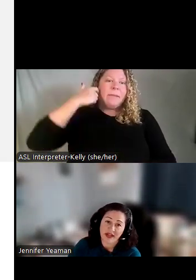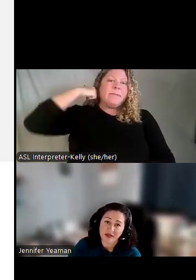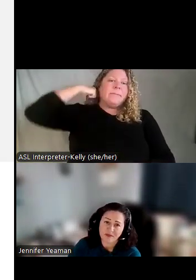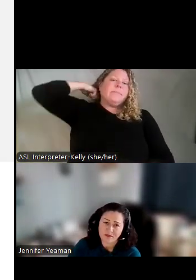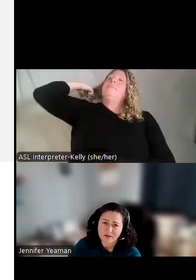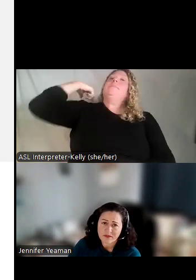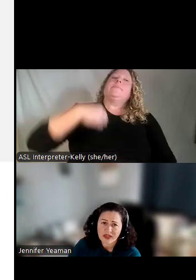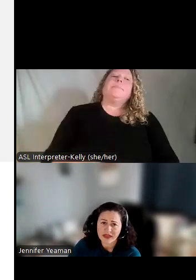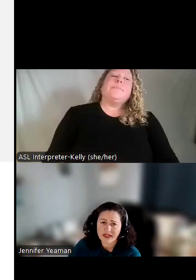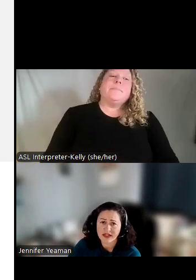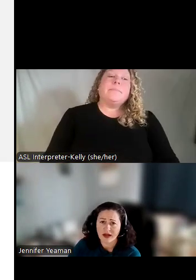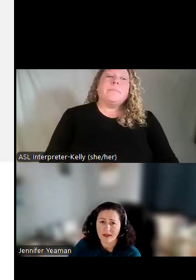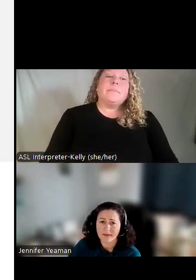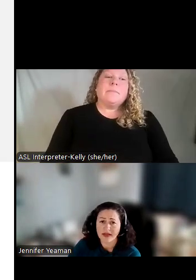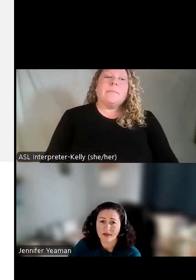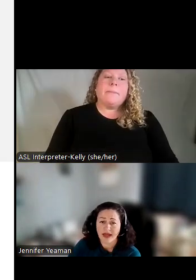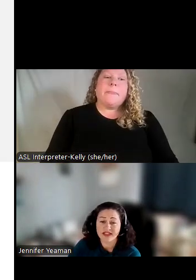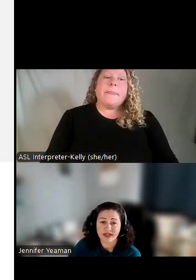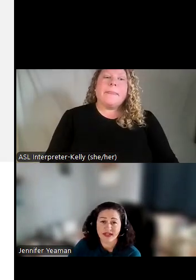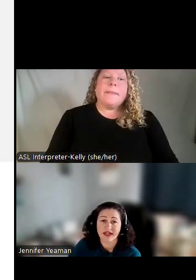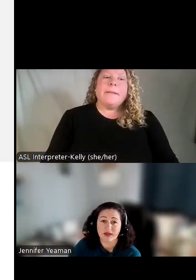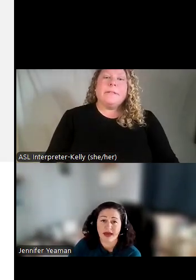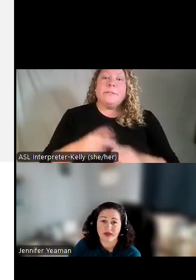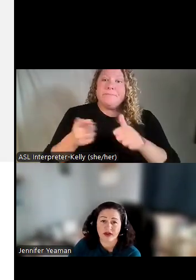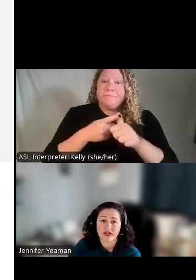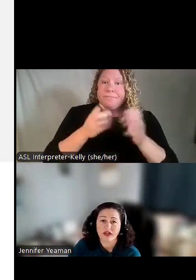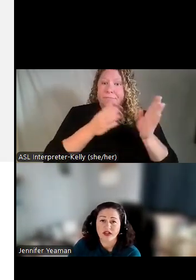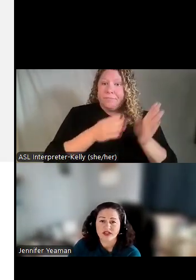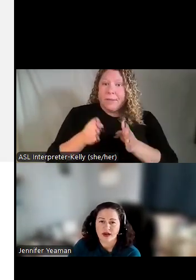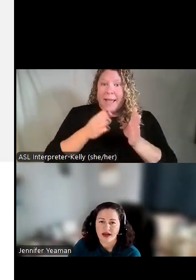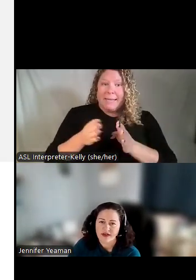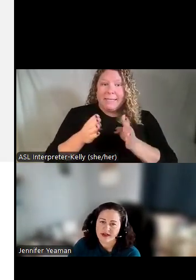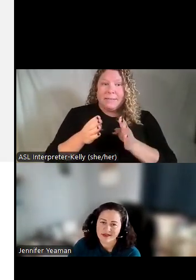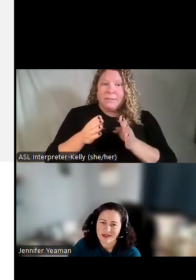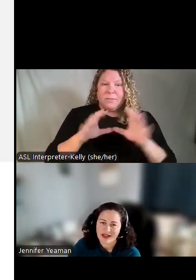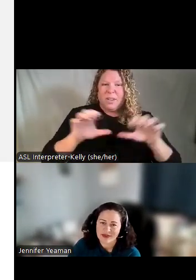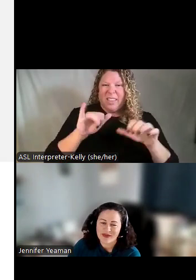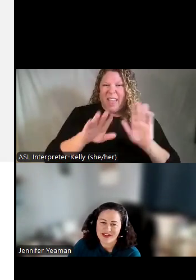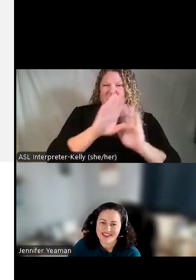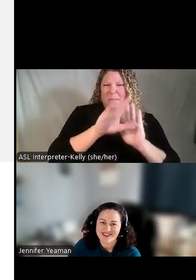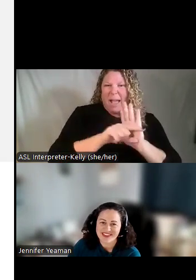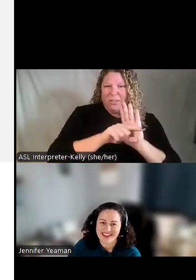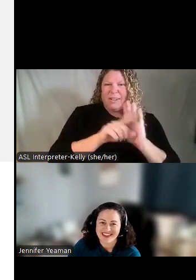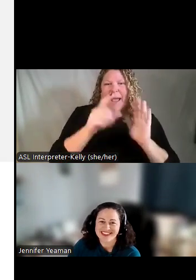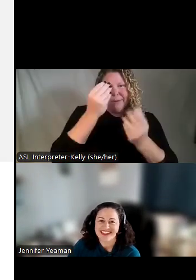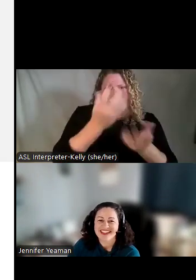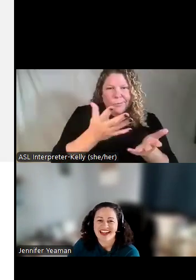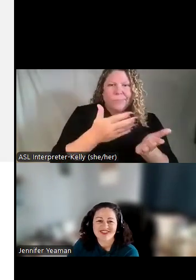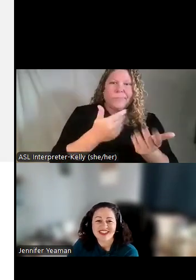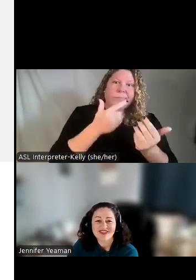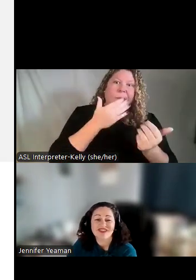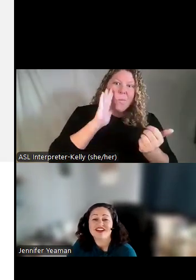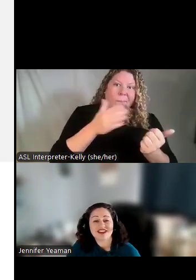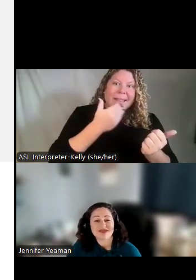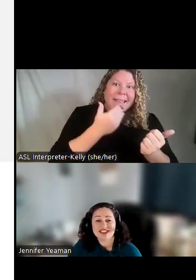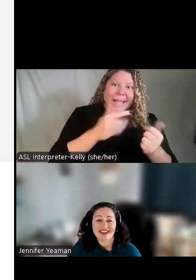initial planning, the has been done in the background. So I've already given you like requirements for things. At